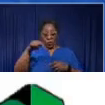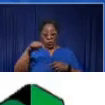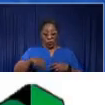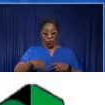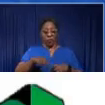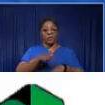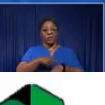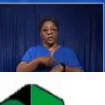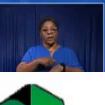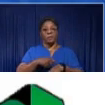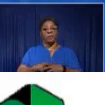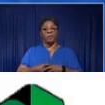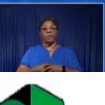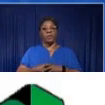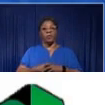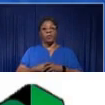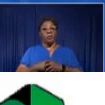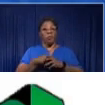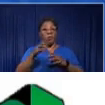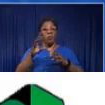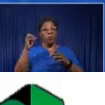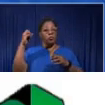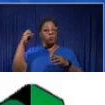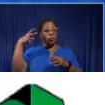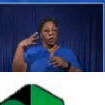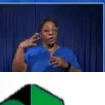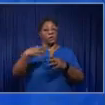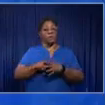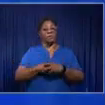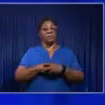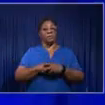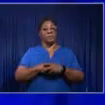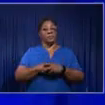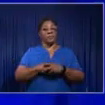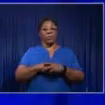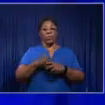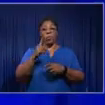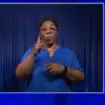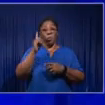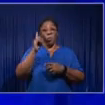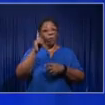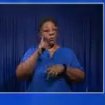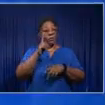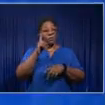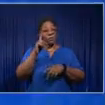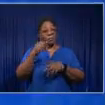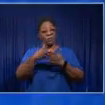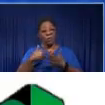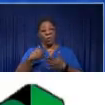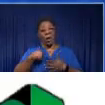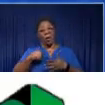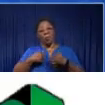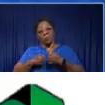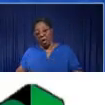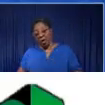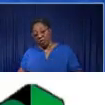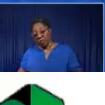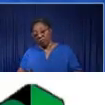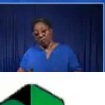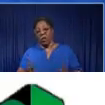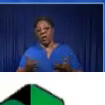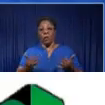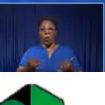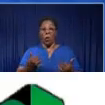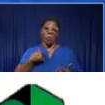say to my friends, I once was lost, but now I'm found, was blind, but now I see. So no, it's not